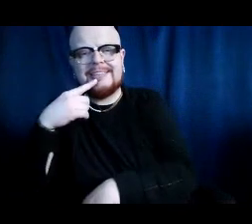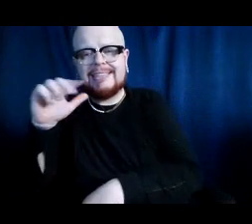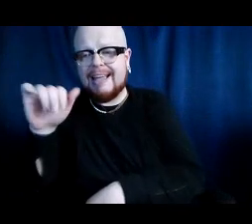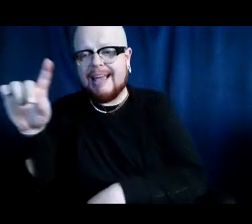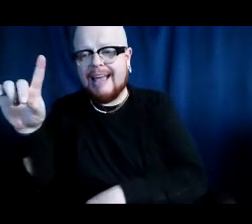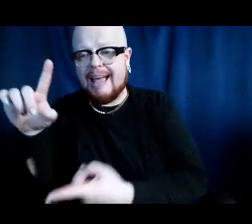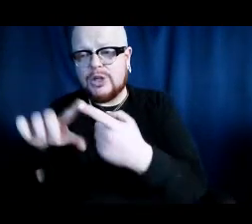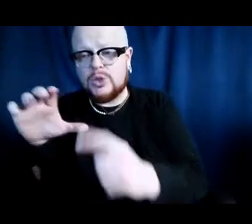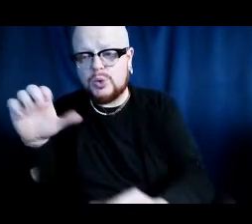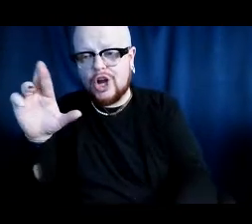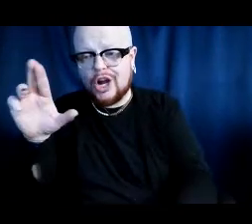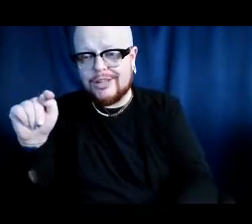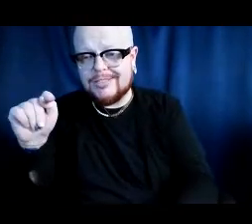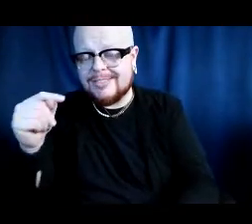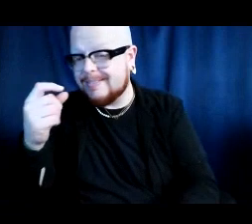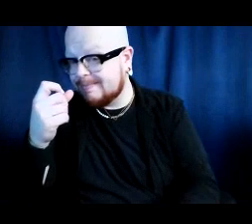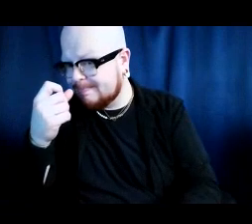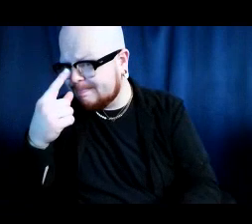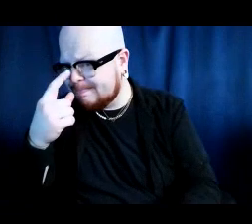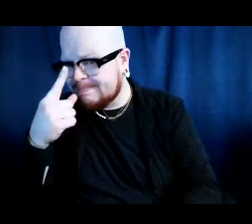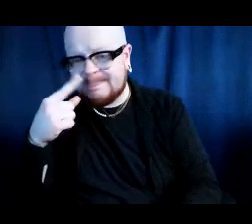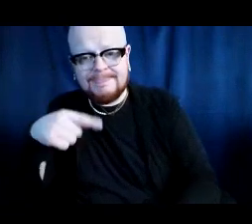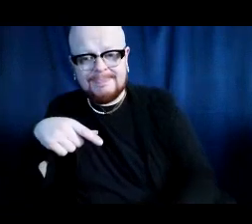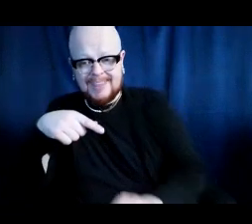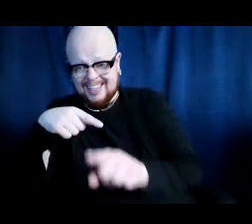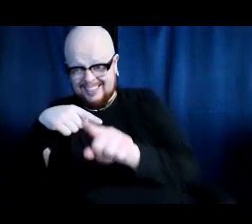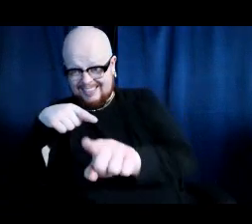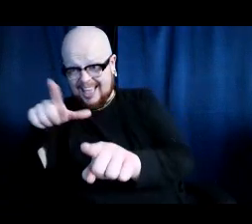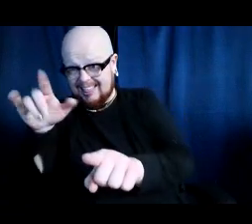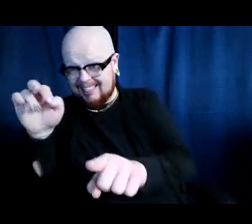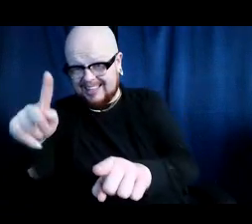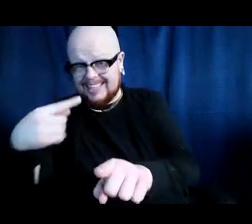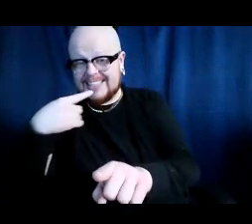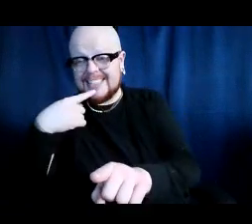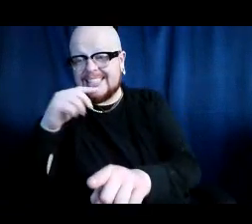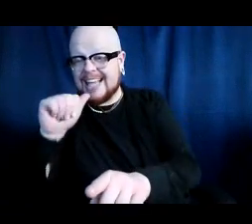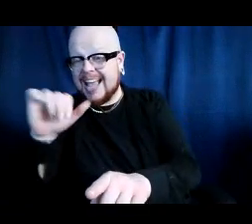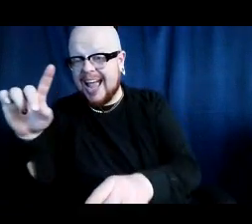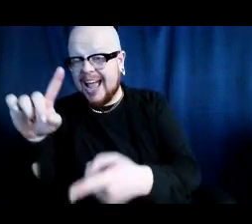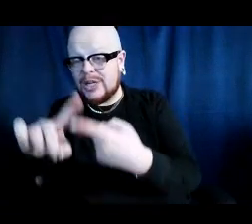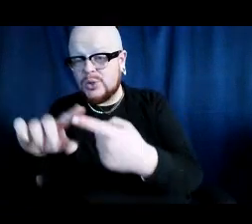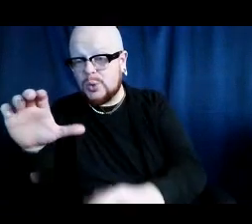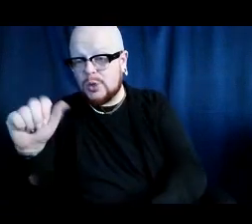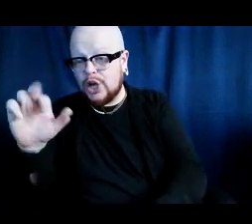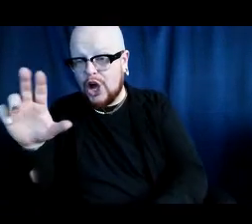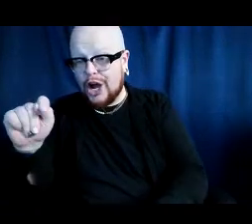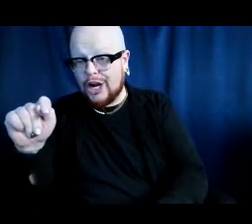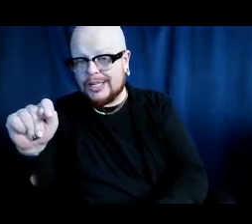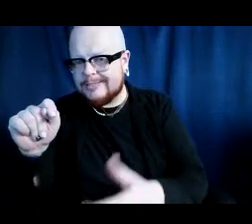to the cart should indicate what is being added. In this case, the